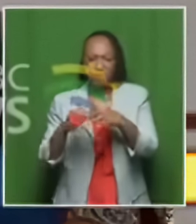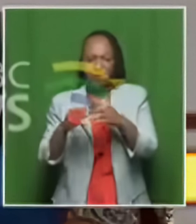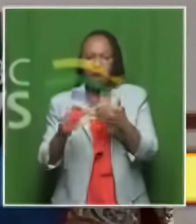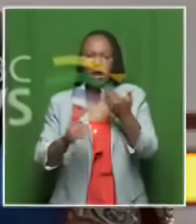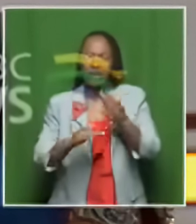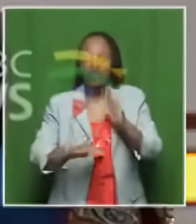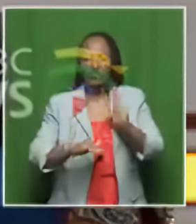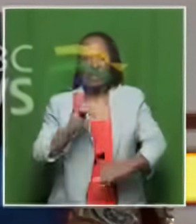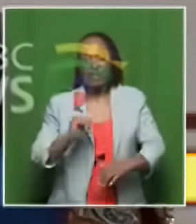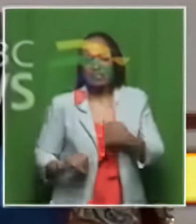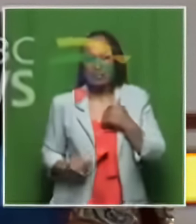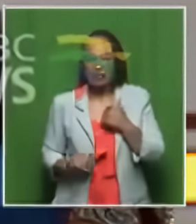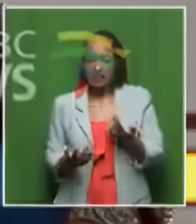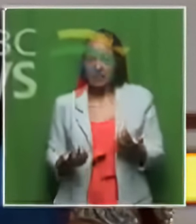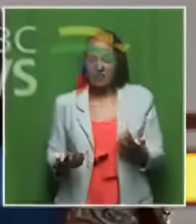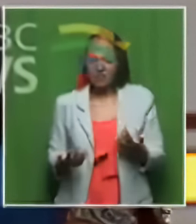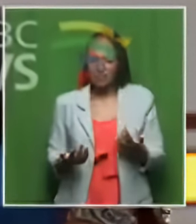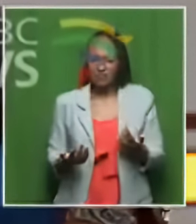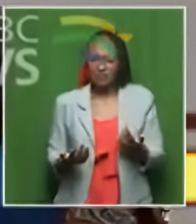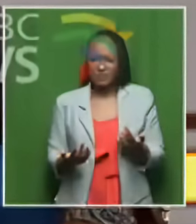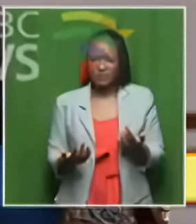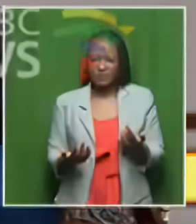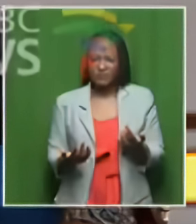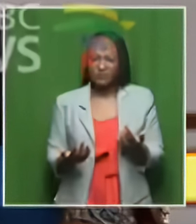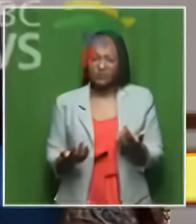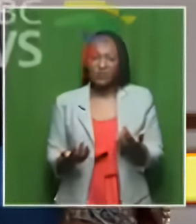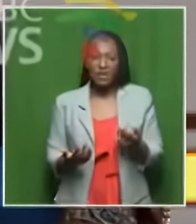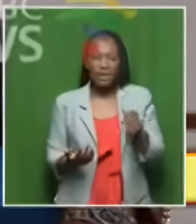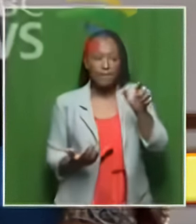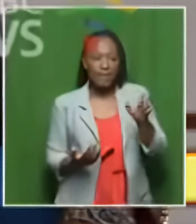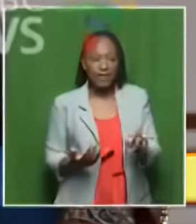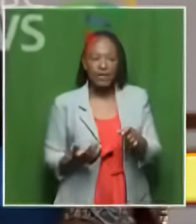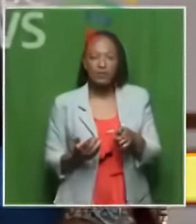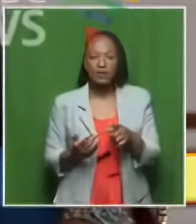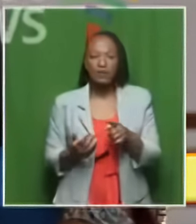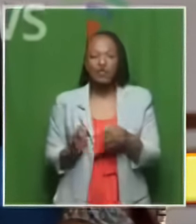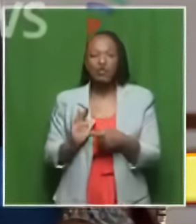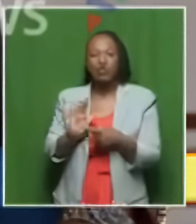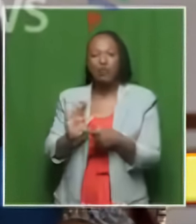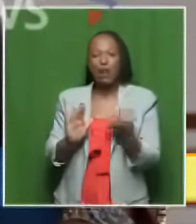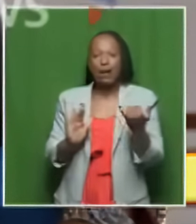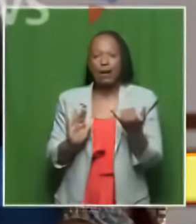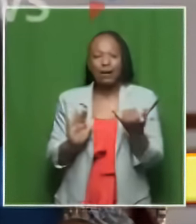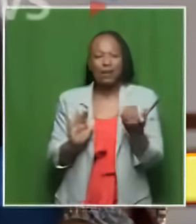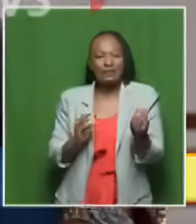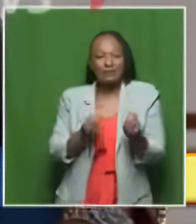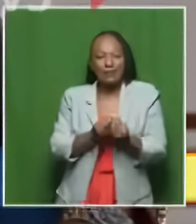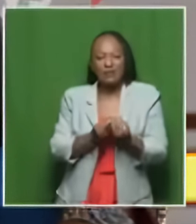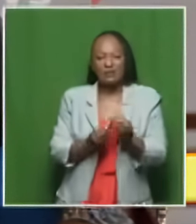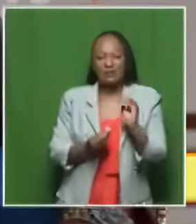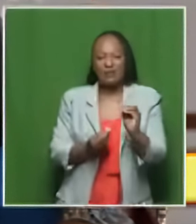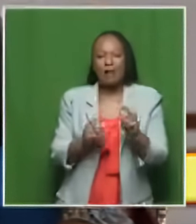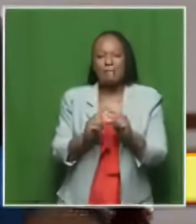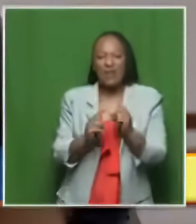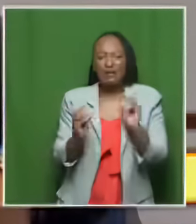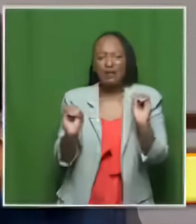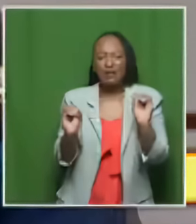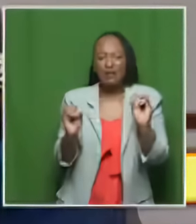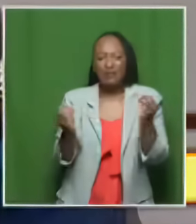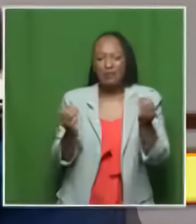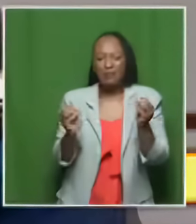being charged. So to want to appear clear of non-existing things really is unfortunate.